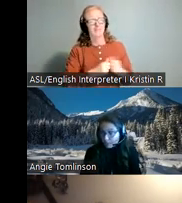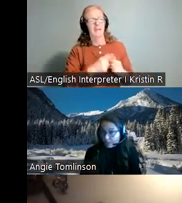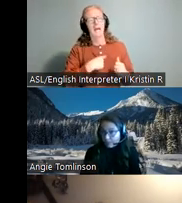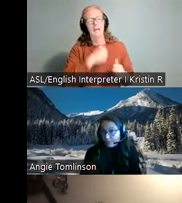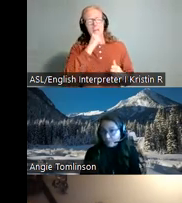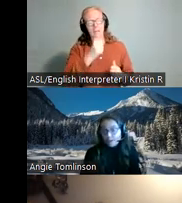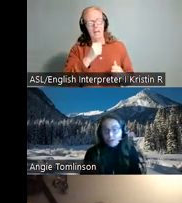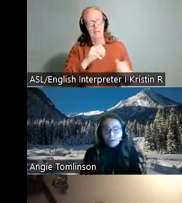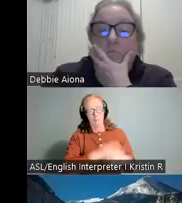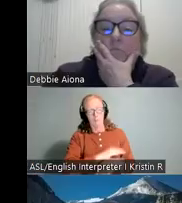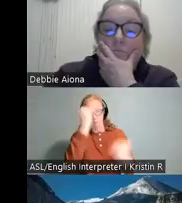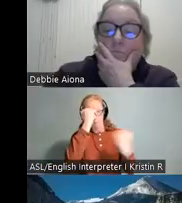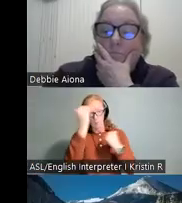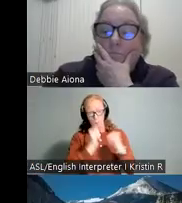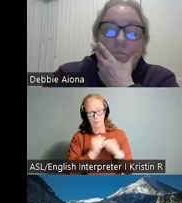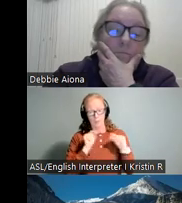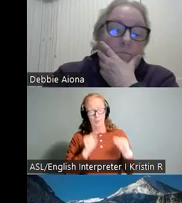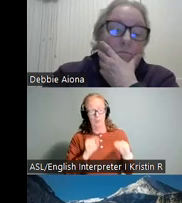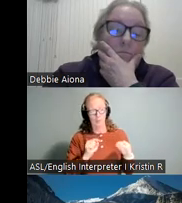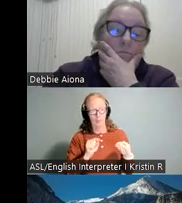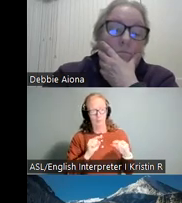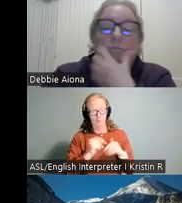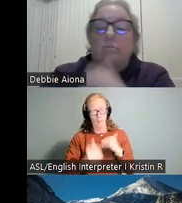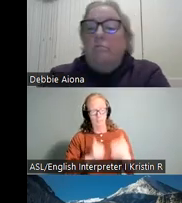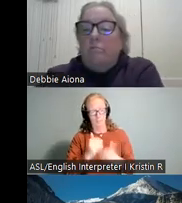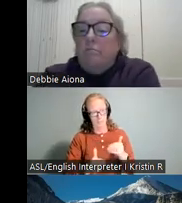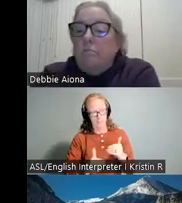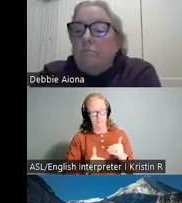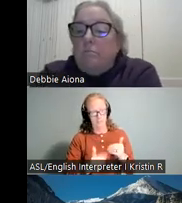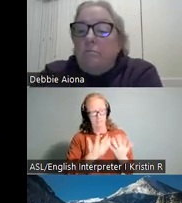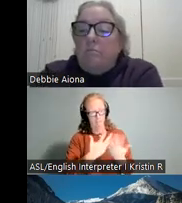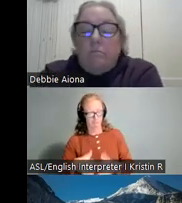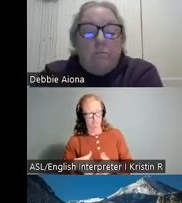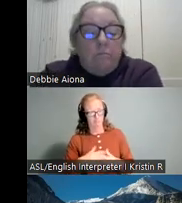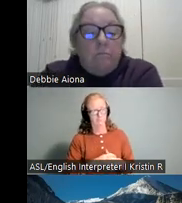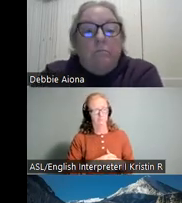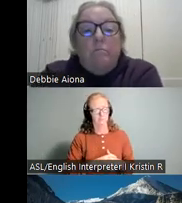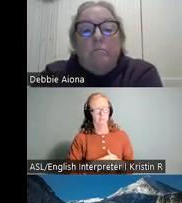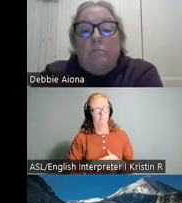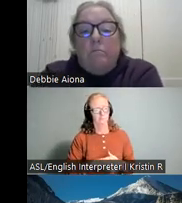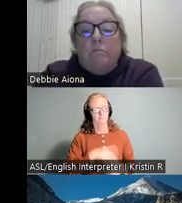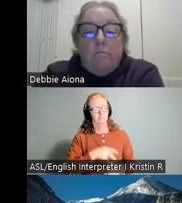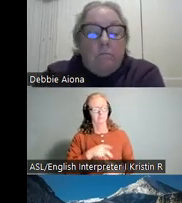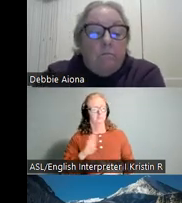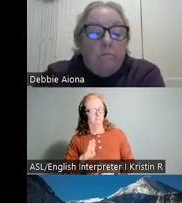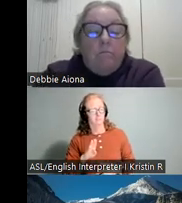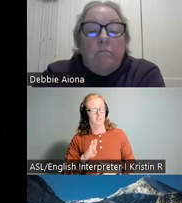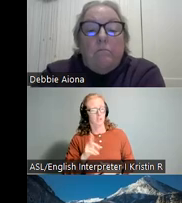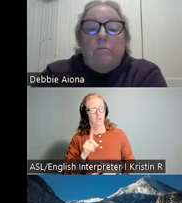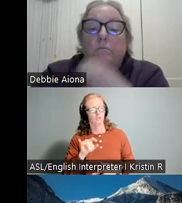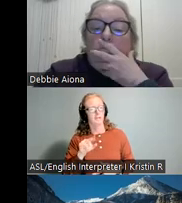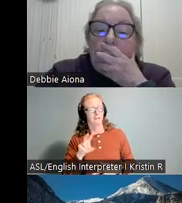I'm not completely familiar with how this process runs, this directives, this police bureau